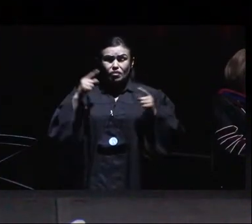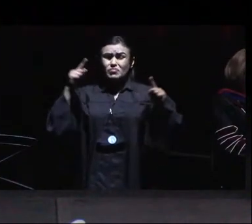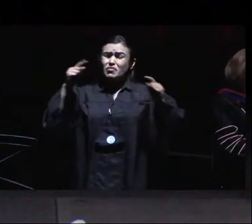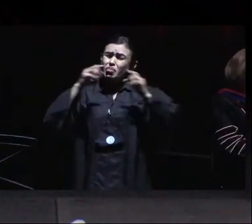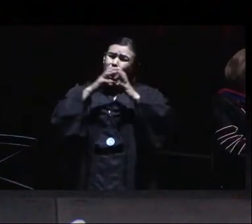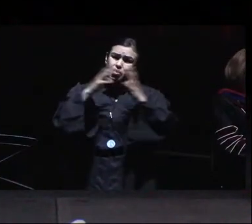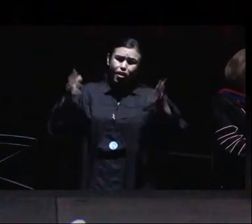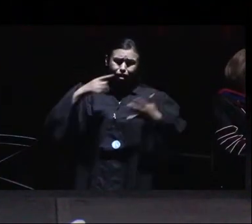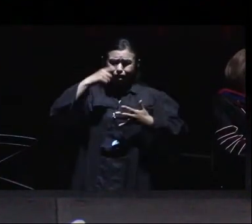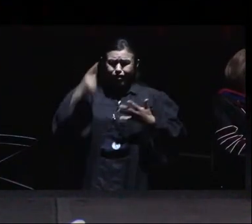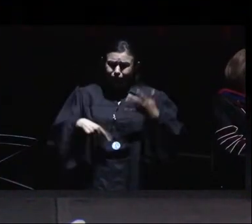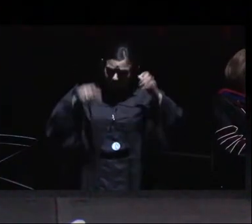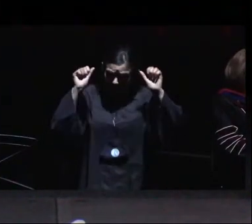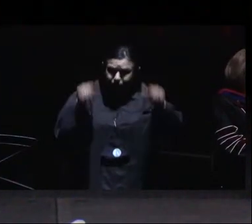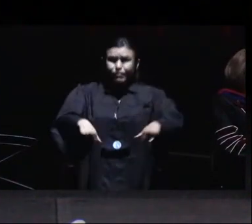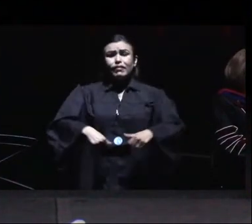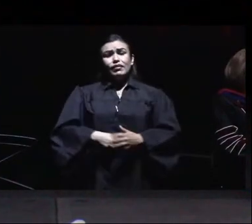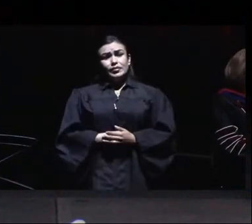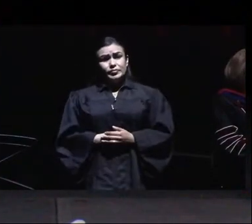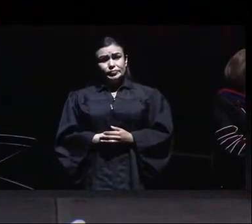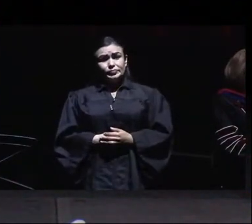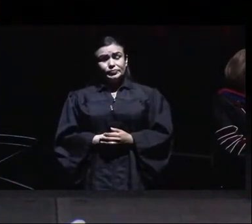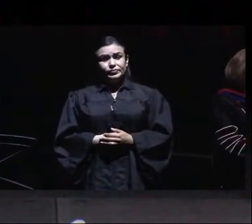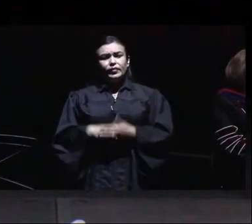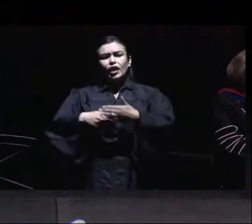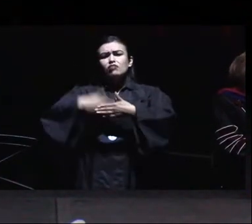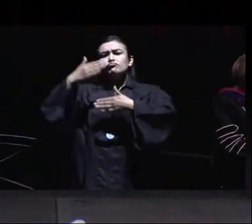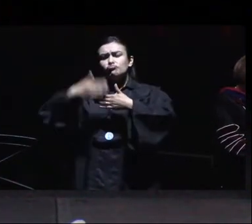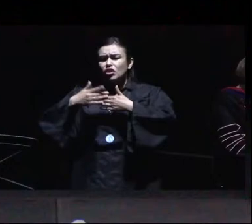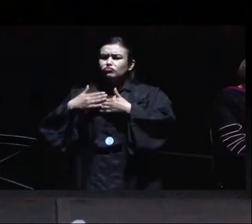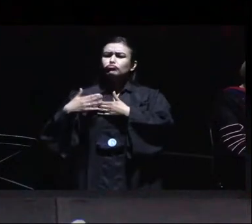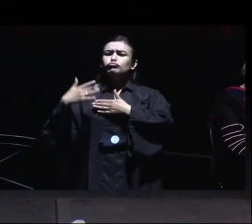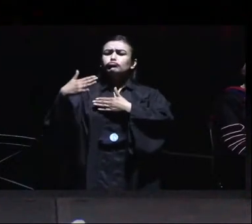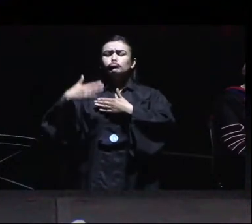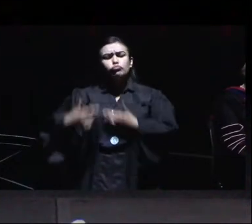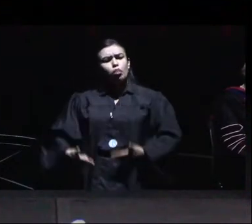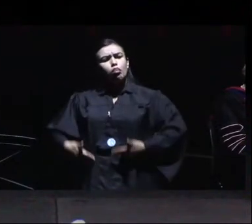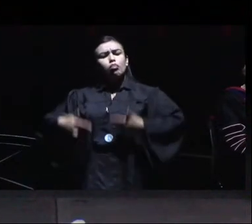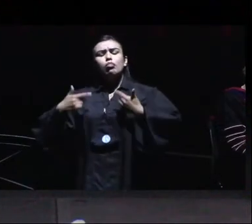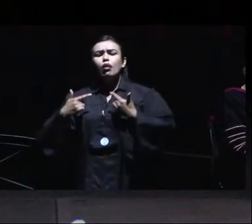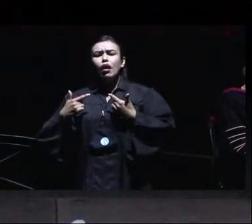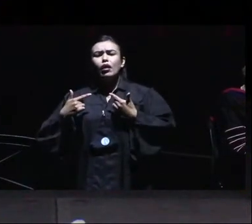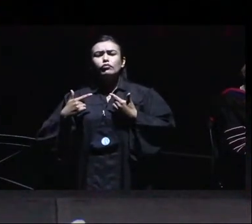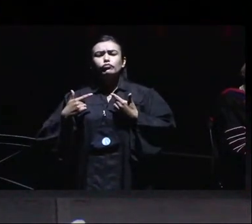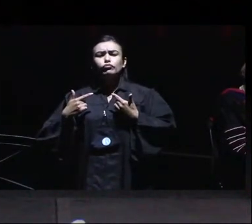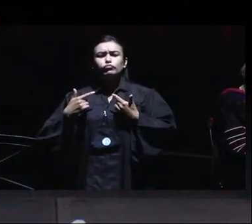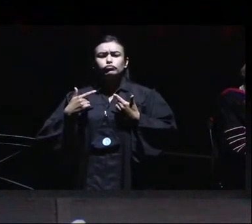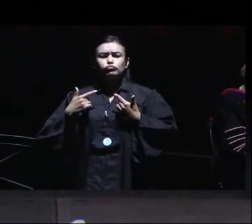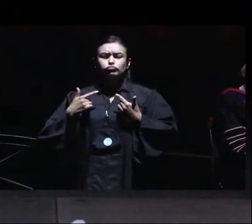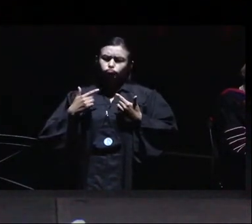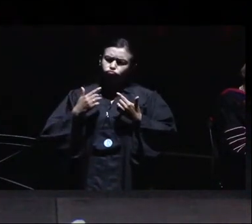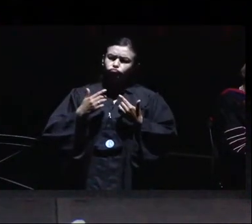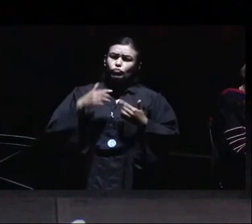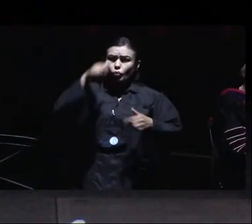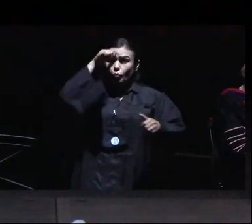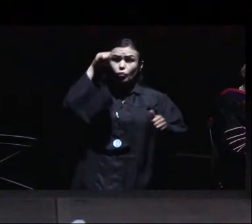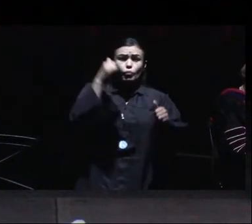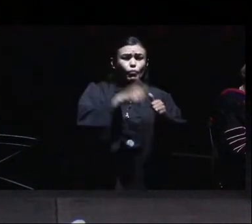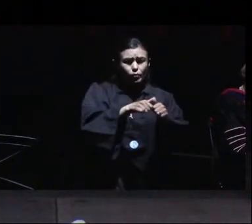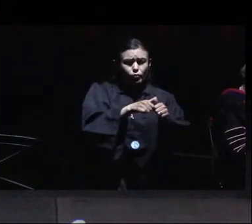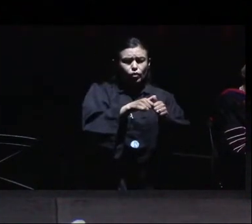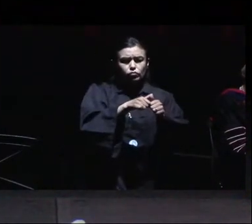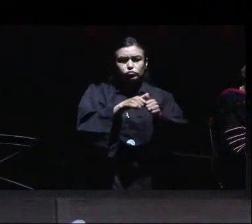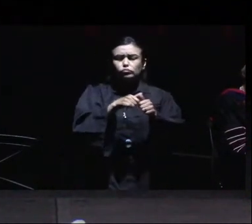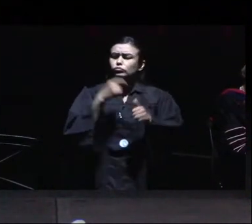As you embark on your next chapter, I hope that you remember and carry